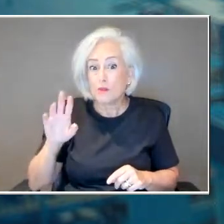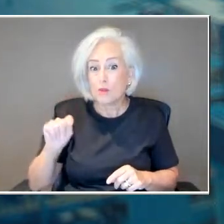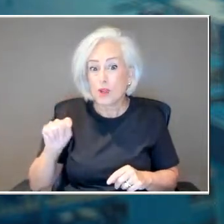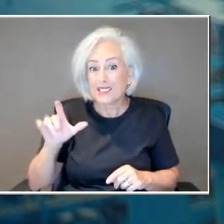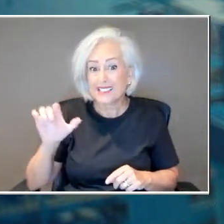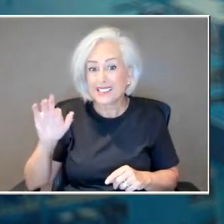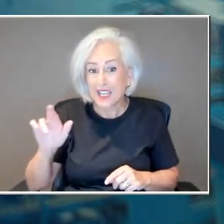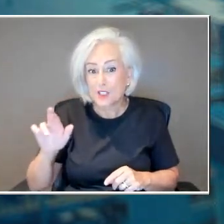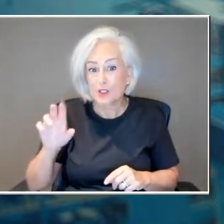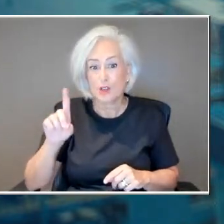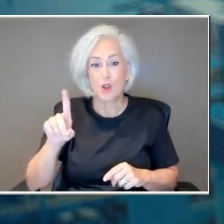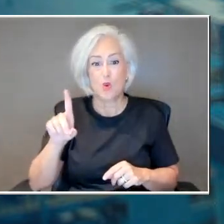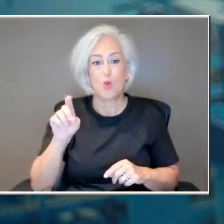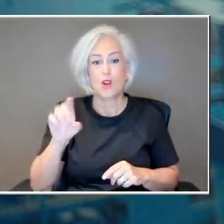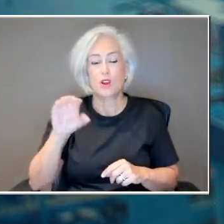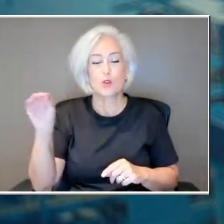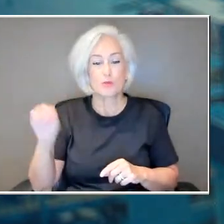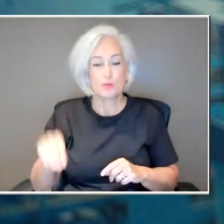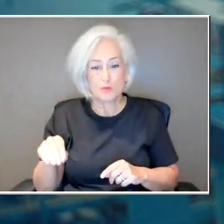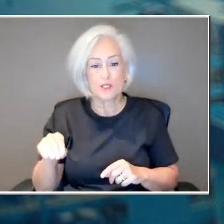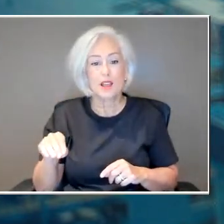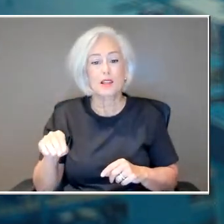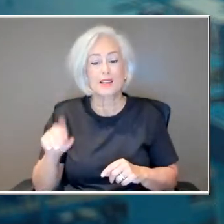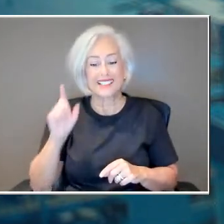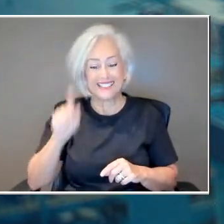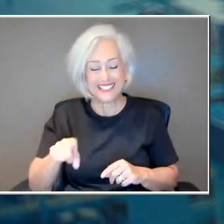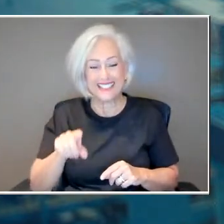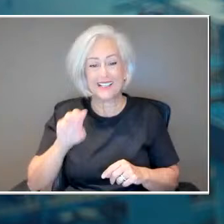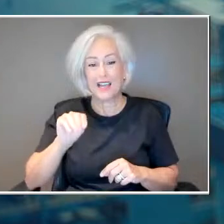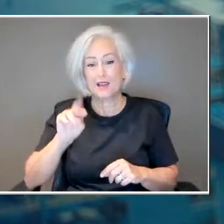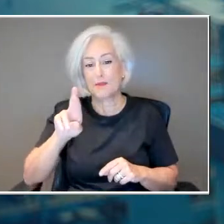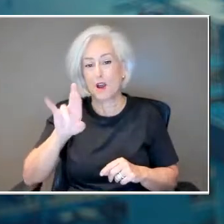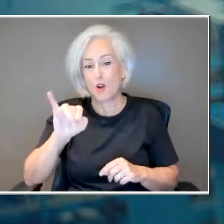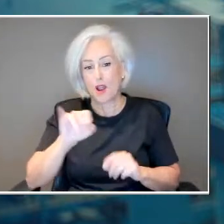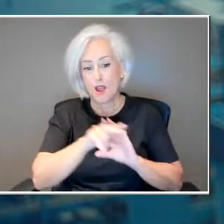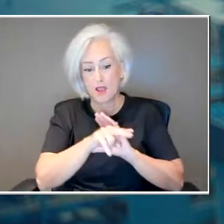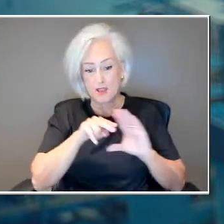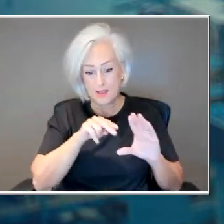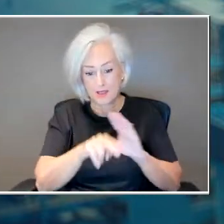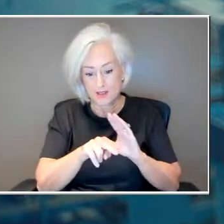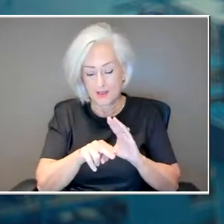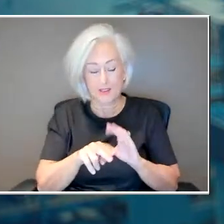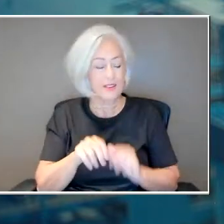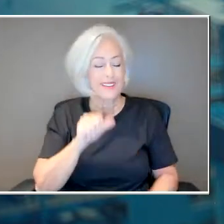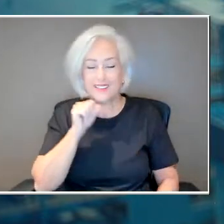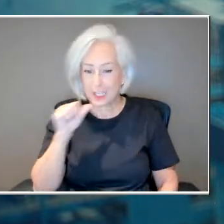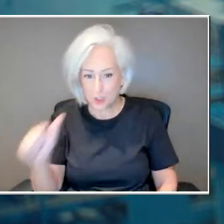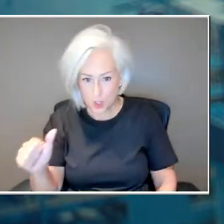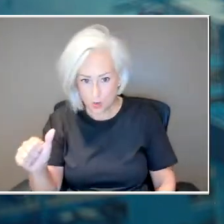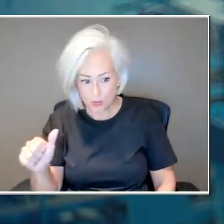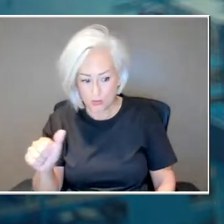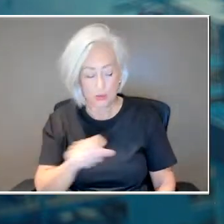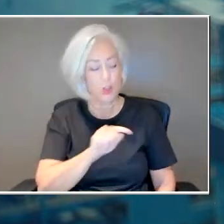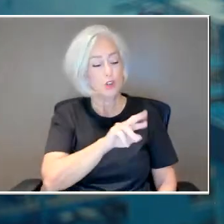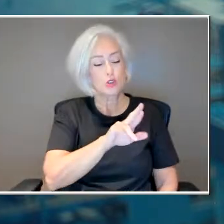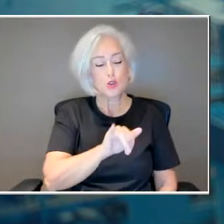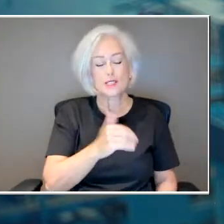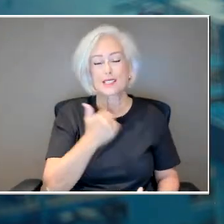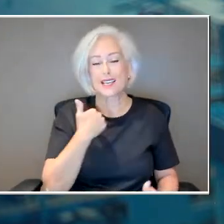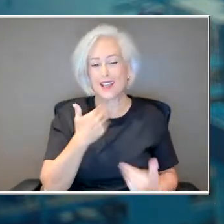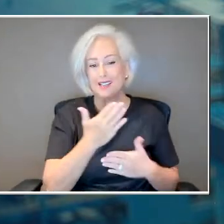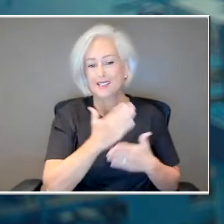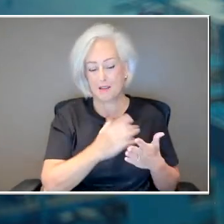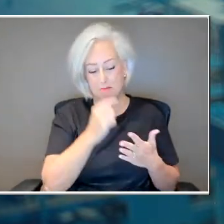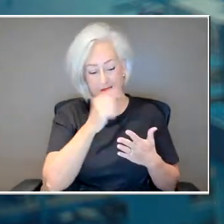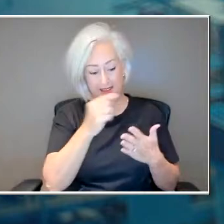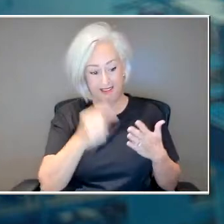and they do not. There are very specific indications for MRI, which Tracey had. but not everybody needs an MRI, and that is part of that